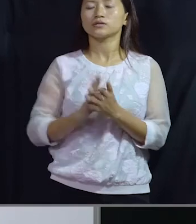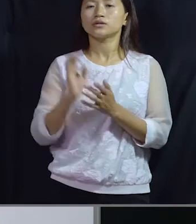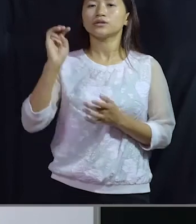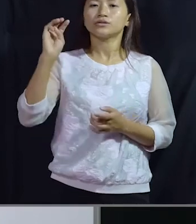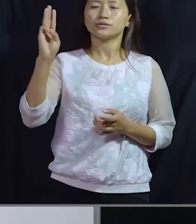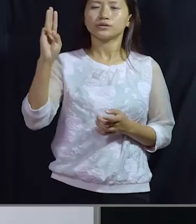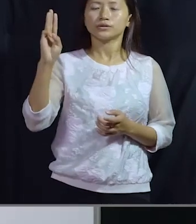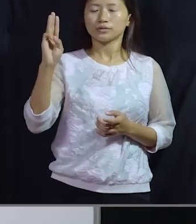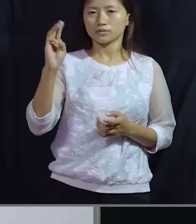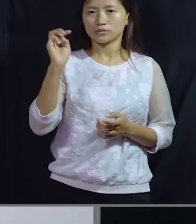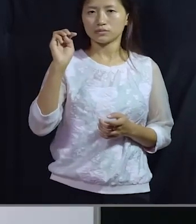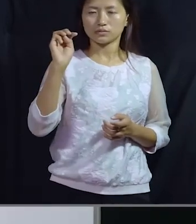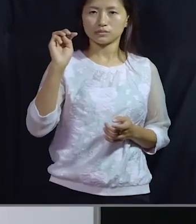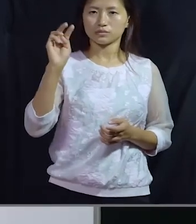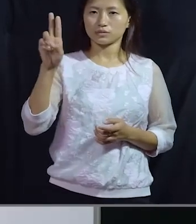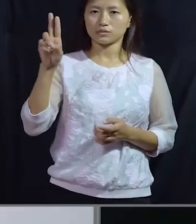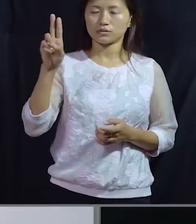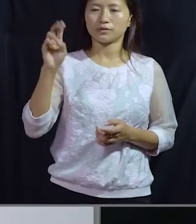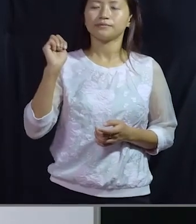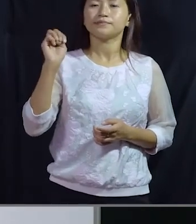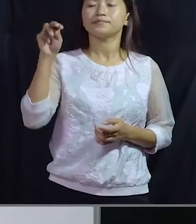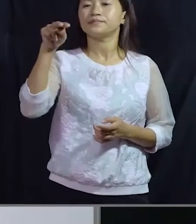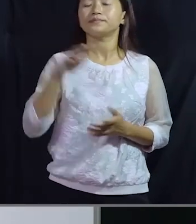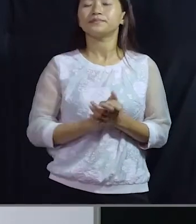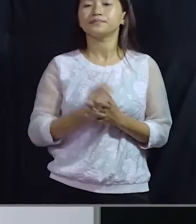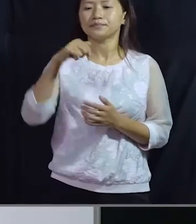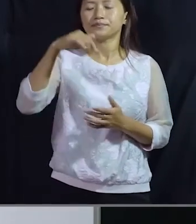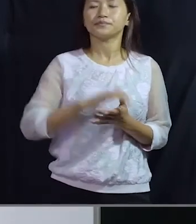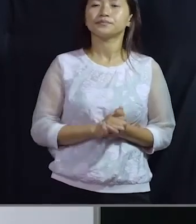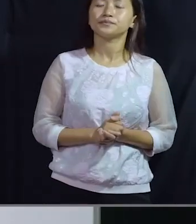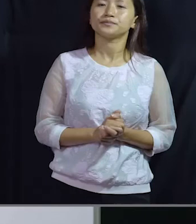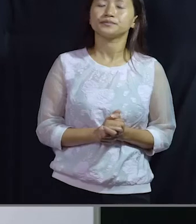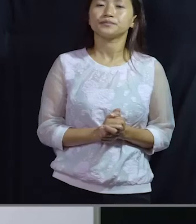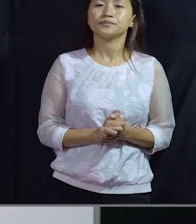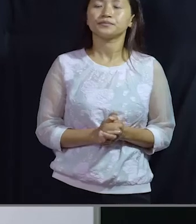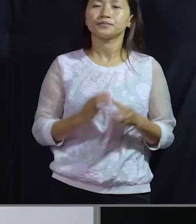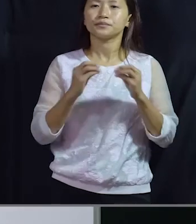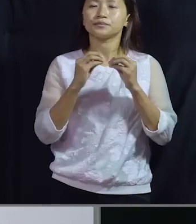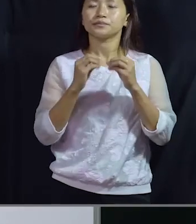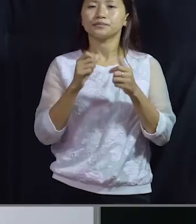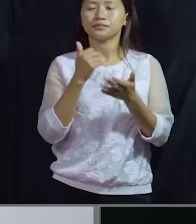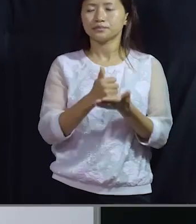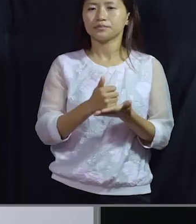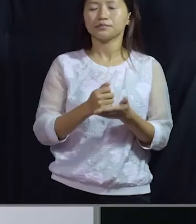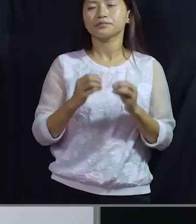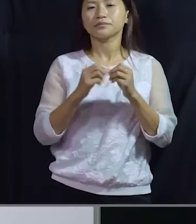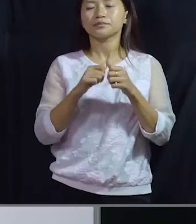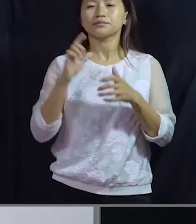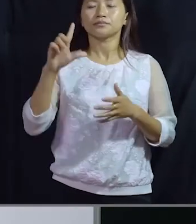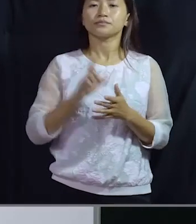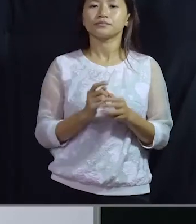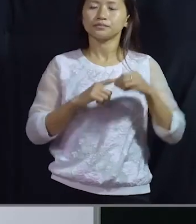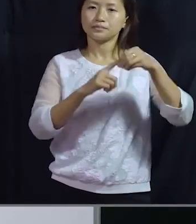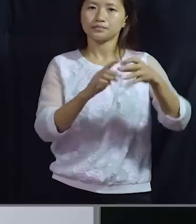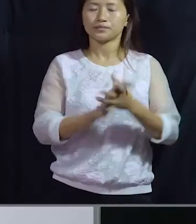4,03,200 now. And regarding the the bank balance, in your question,